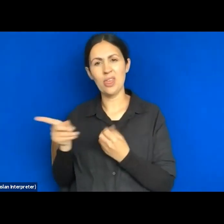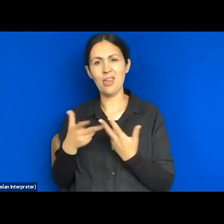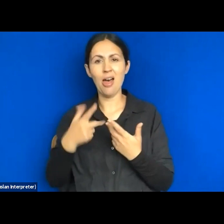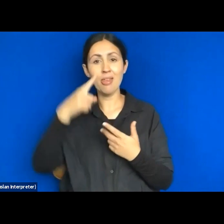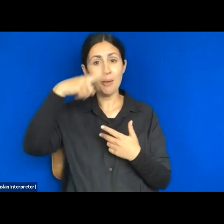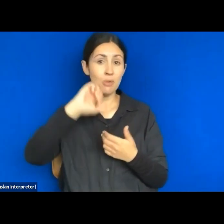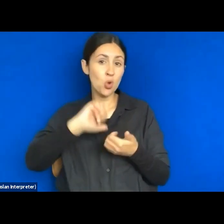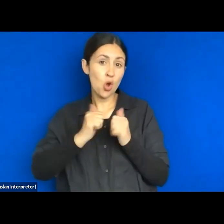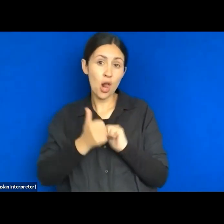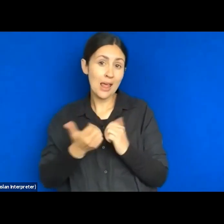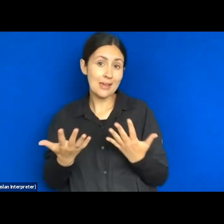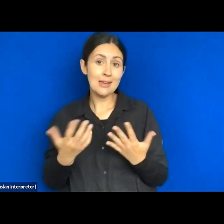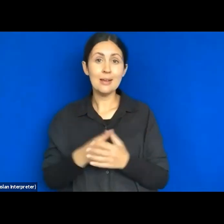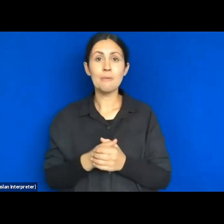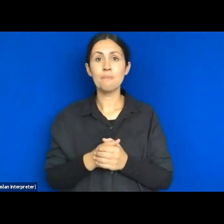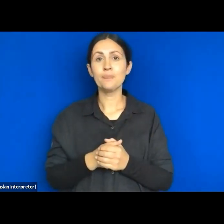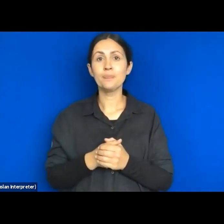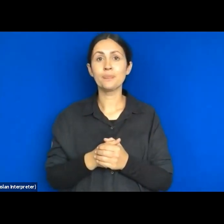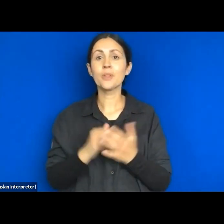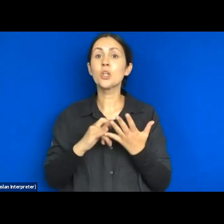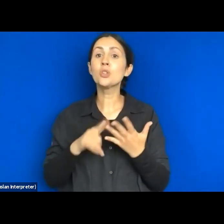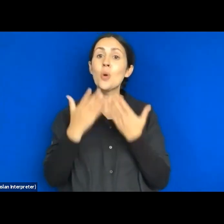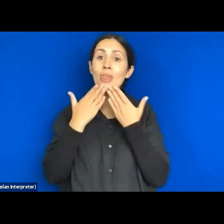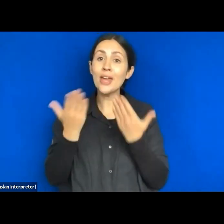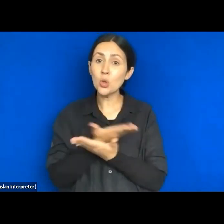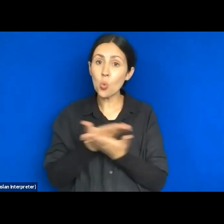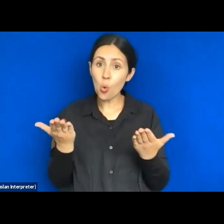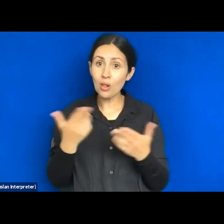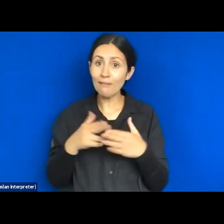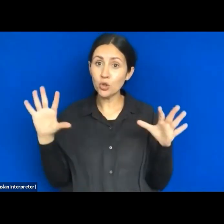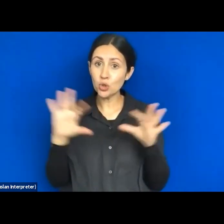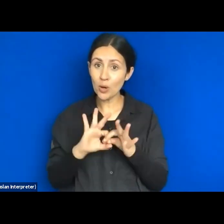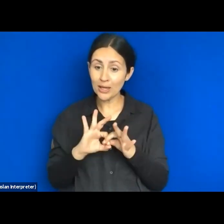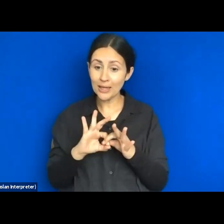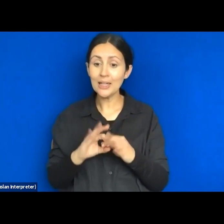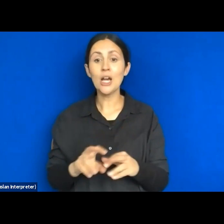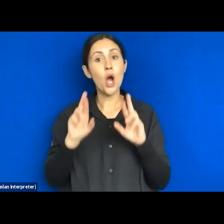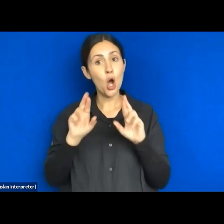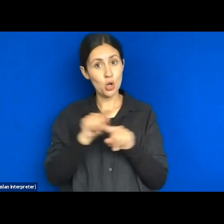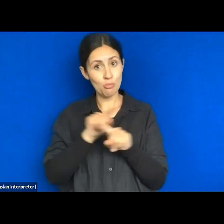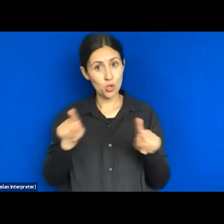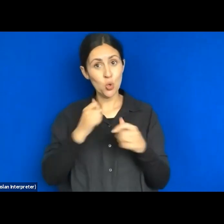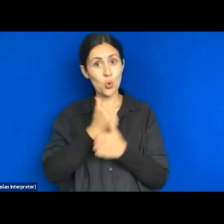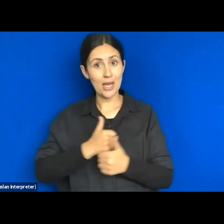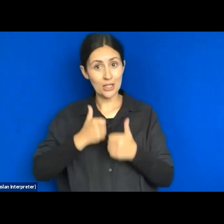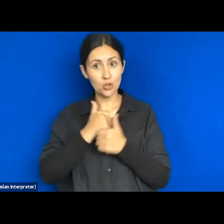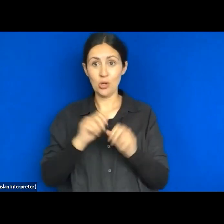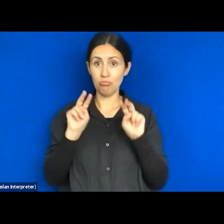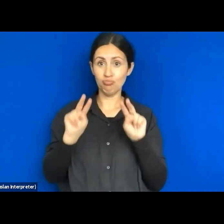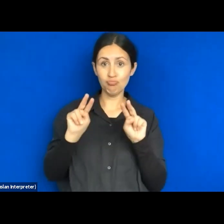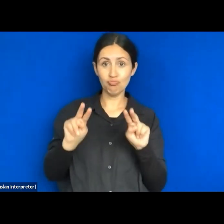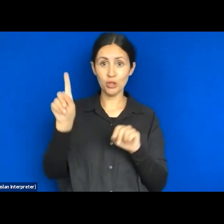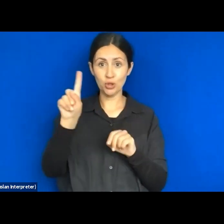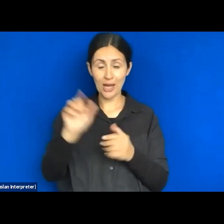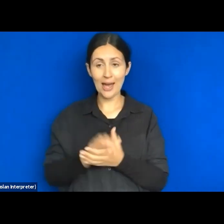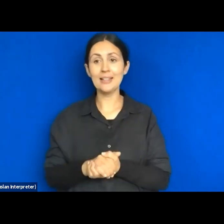so I'd like to thank you all for joining, and I hope you'll enjoy these. And the other thing